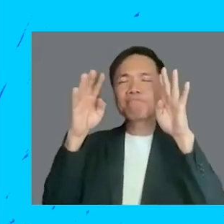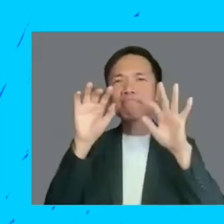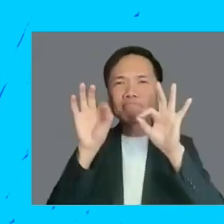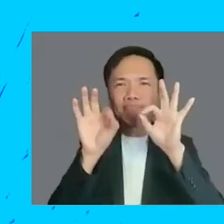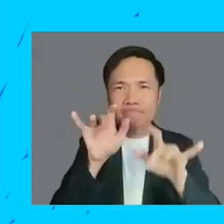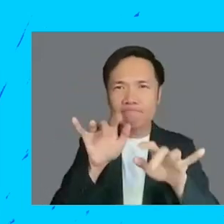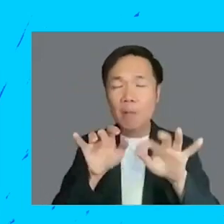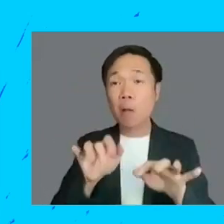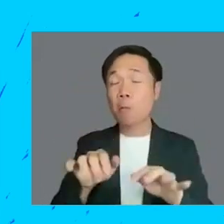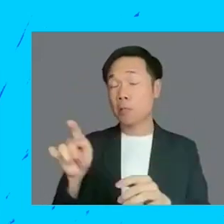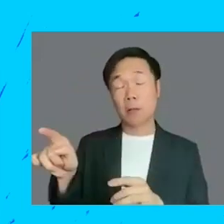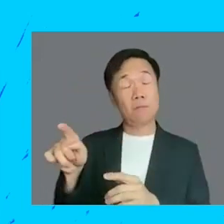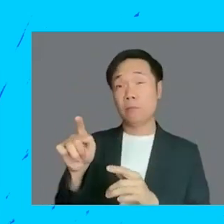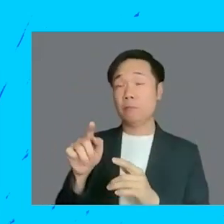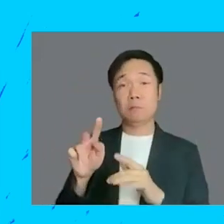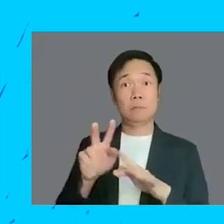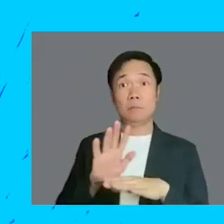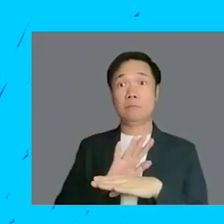video.